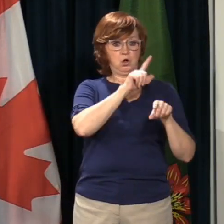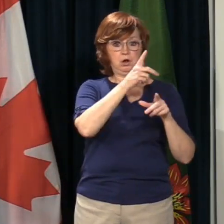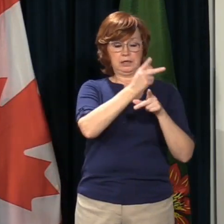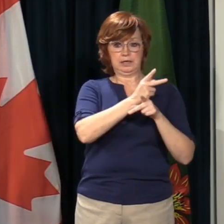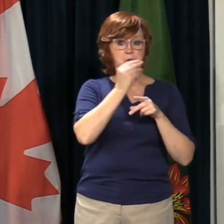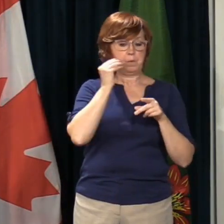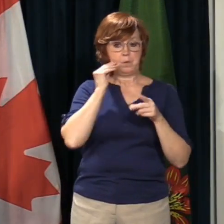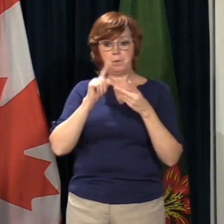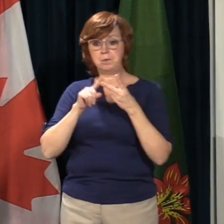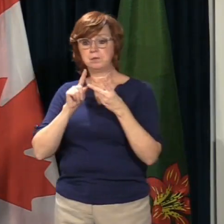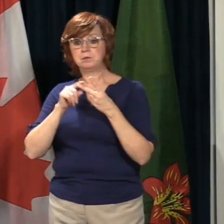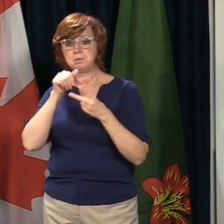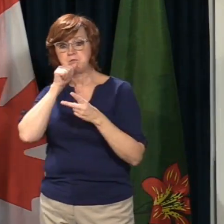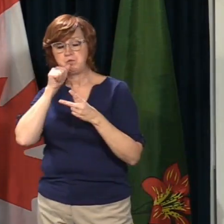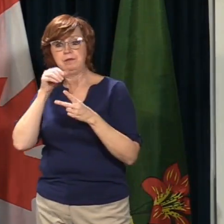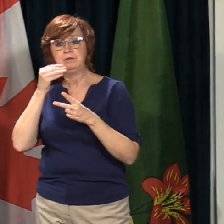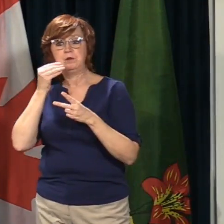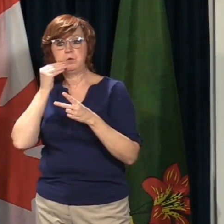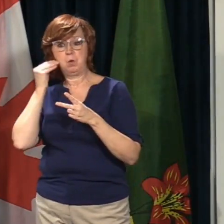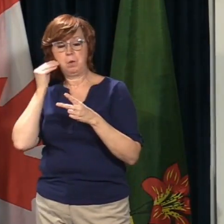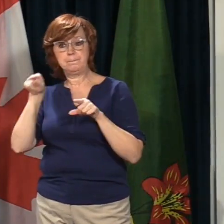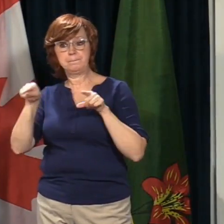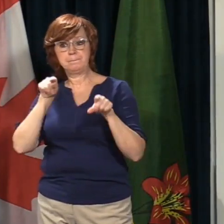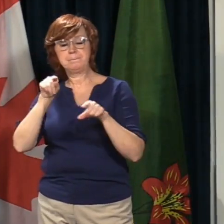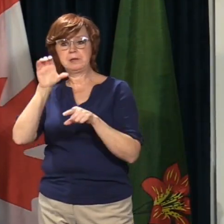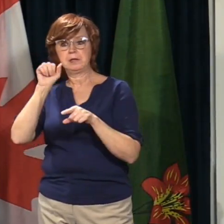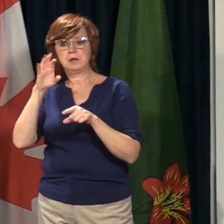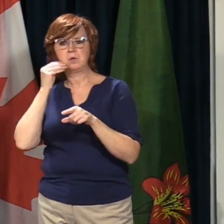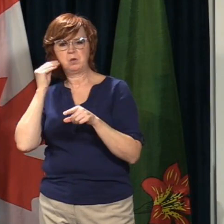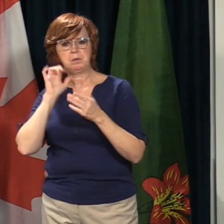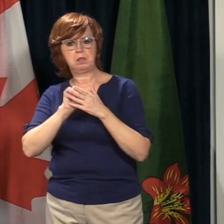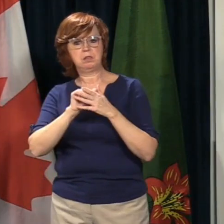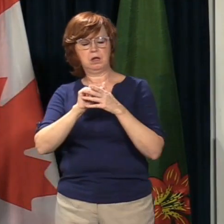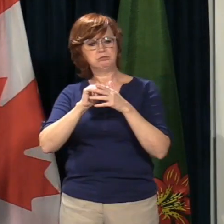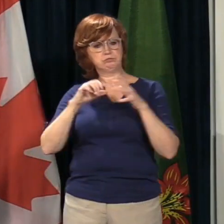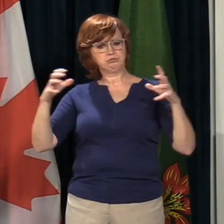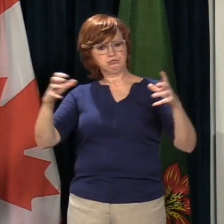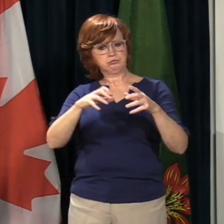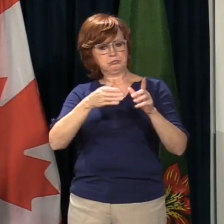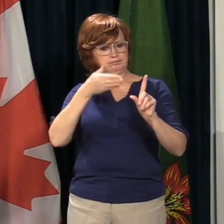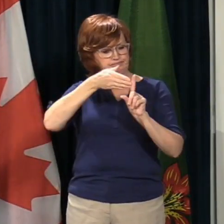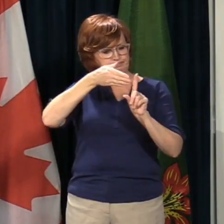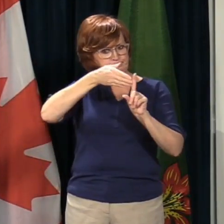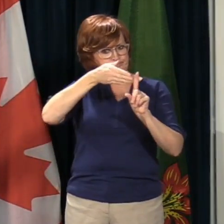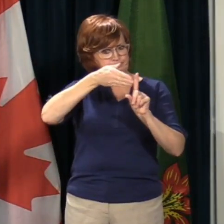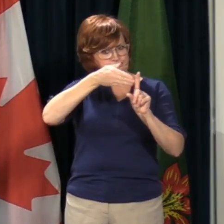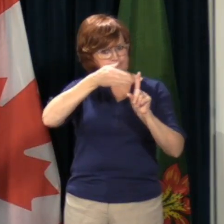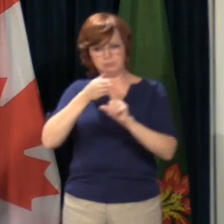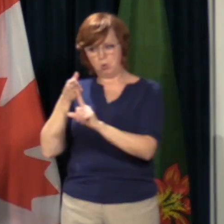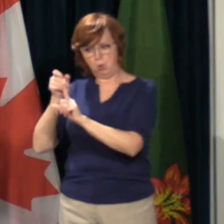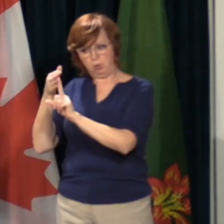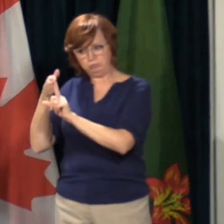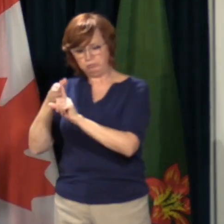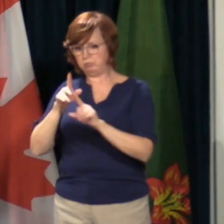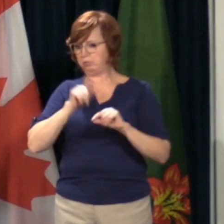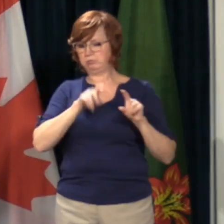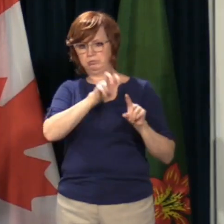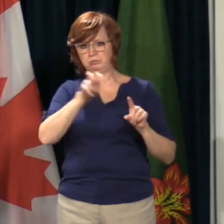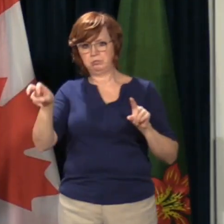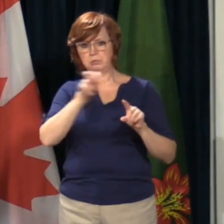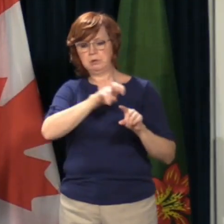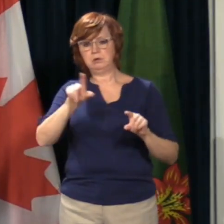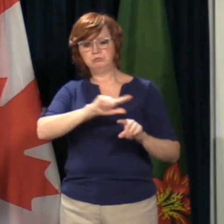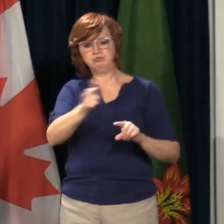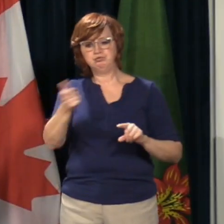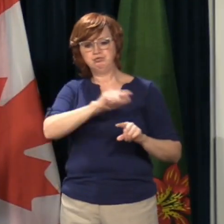only in one facility. This strategy is known as cohorting. This approach has been implemented for other outbreaks in Saskatchewan, such as